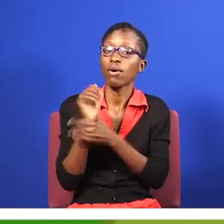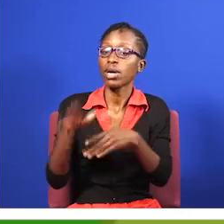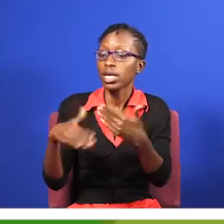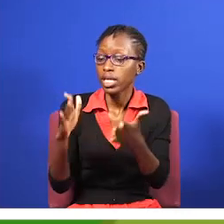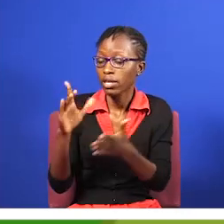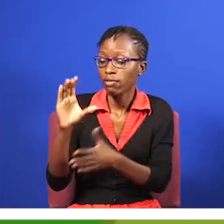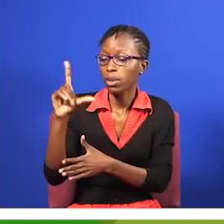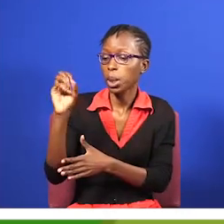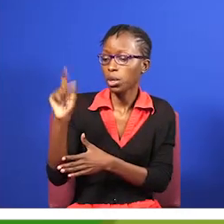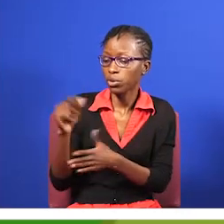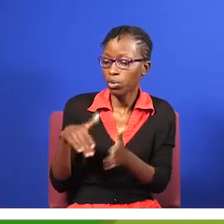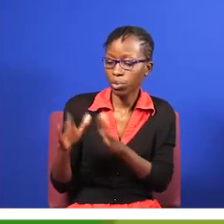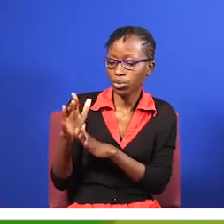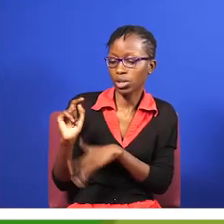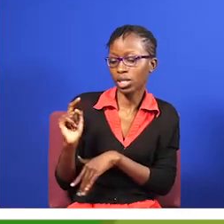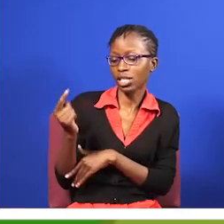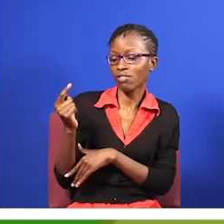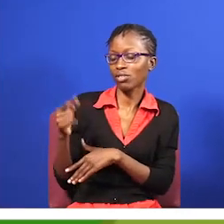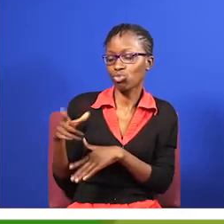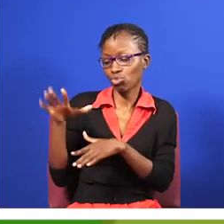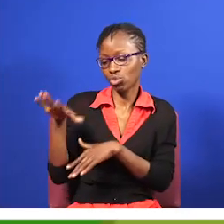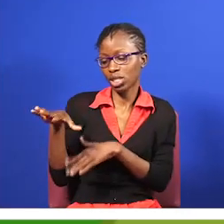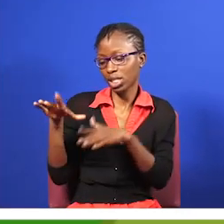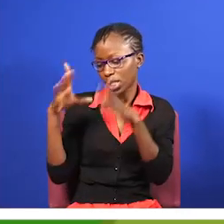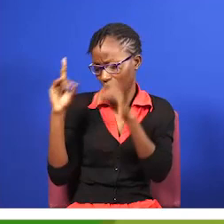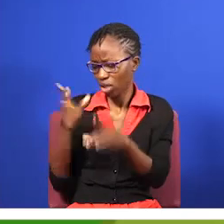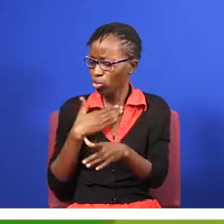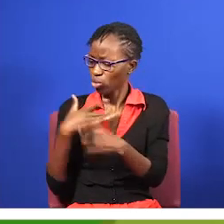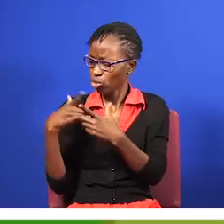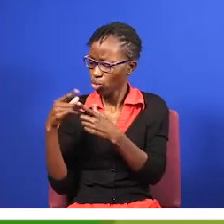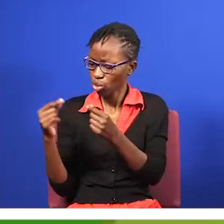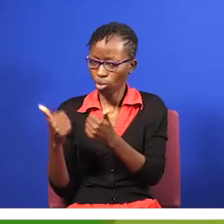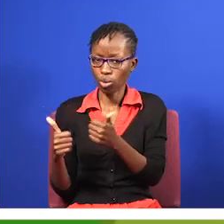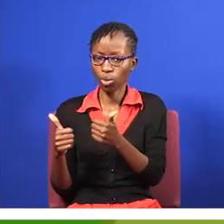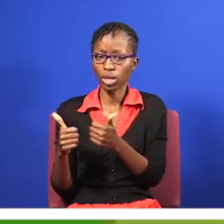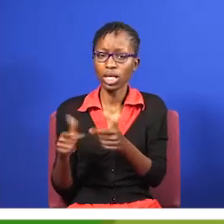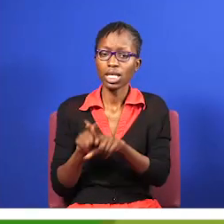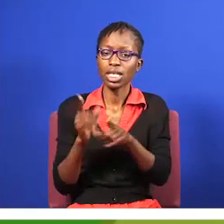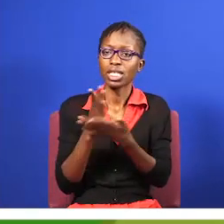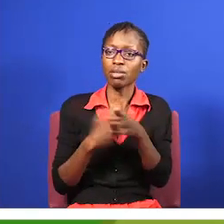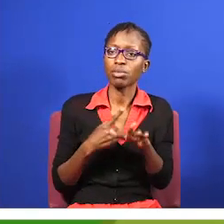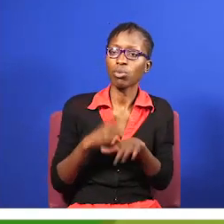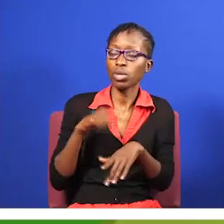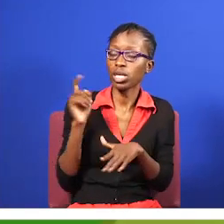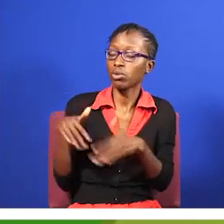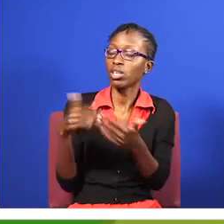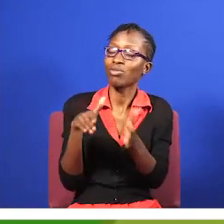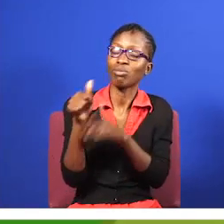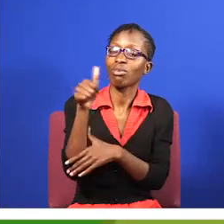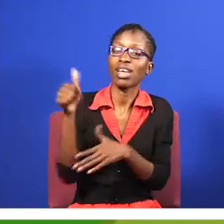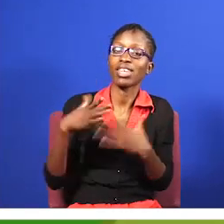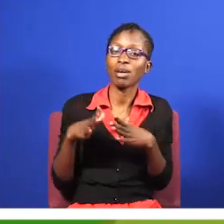Lot opportunity to choose where to go. So there are times when we need to even give opportunity to